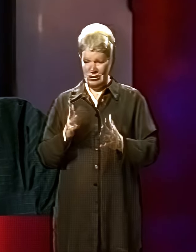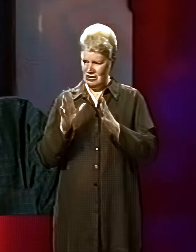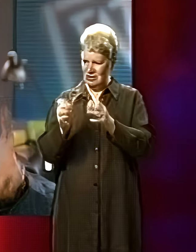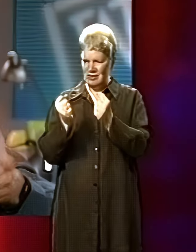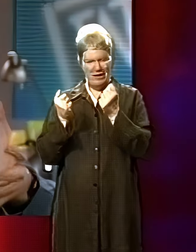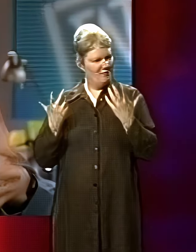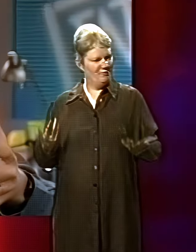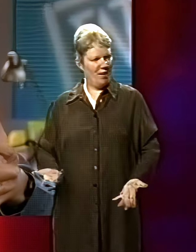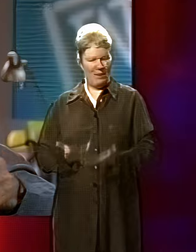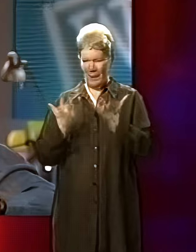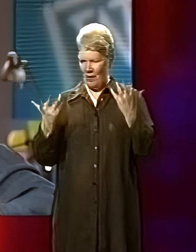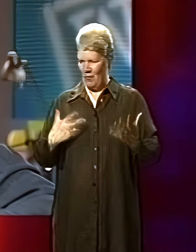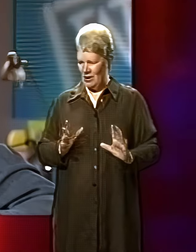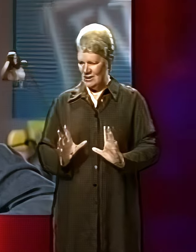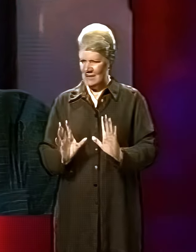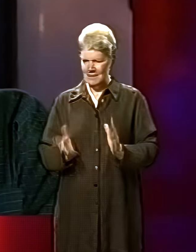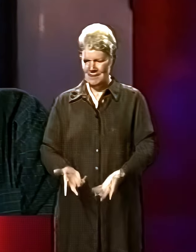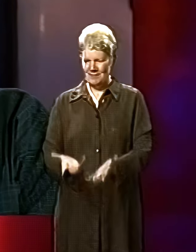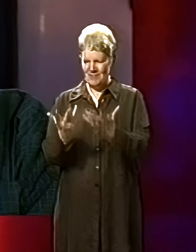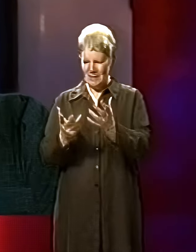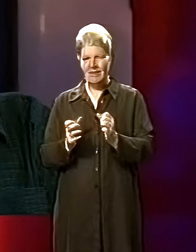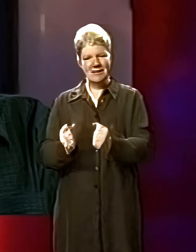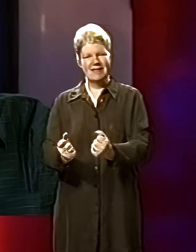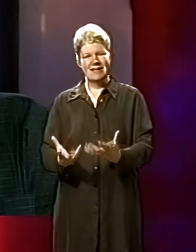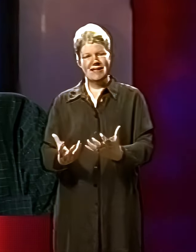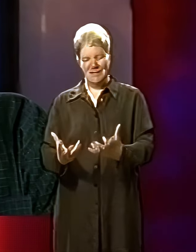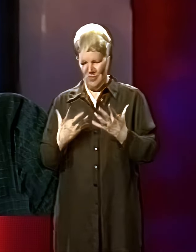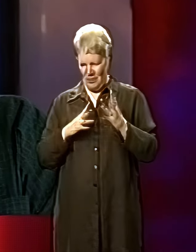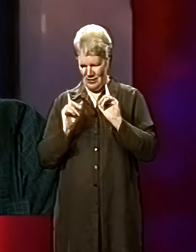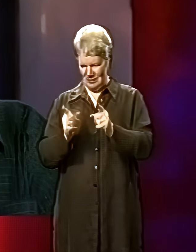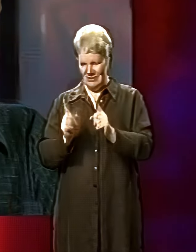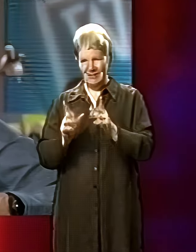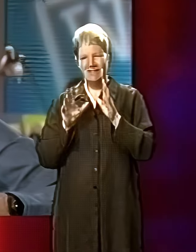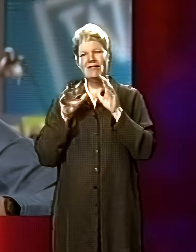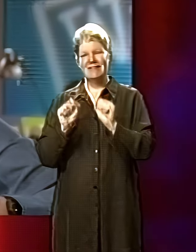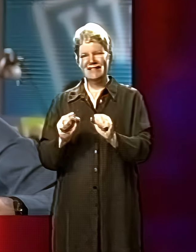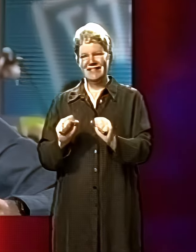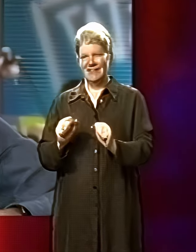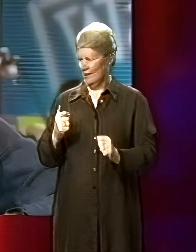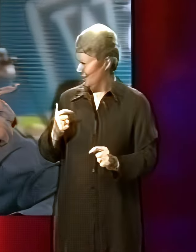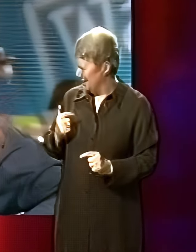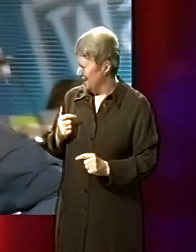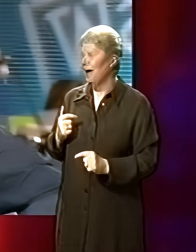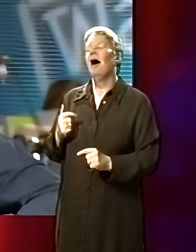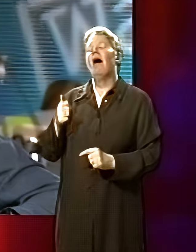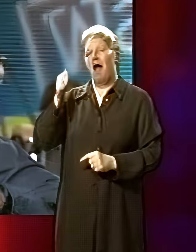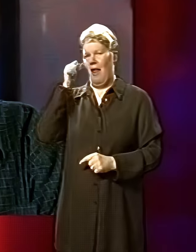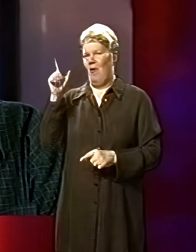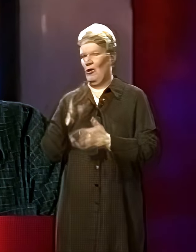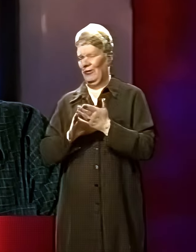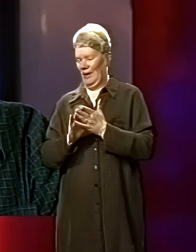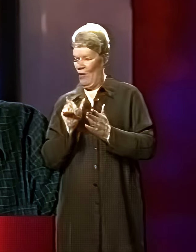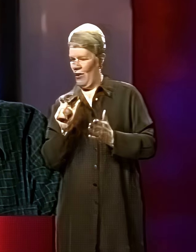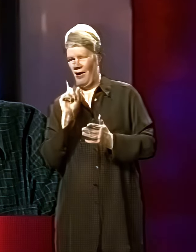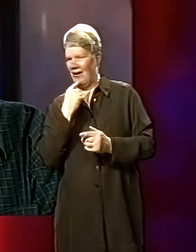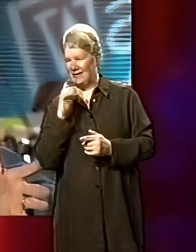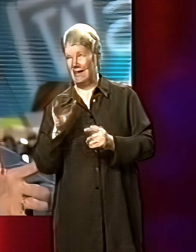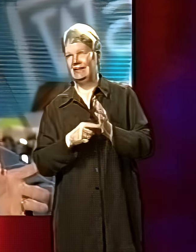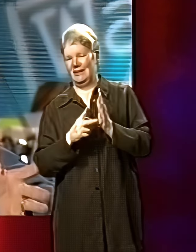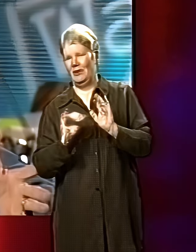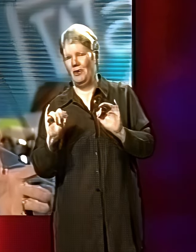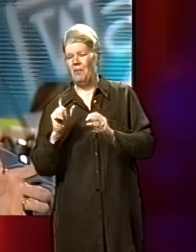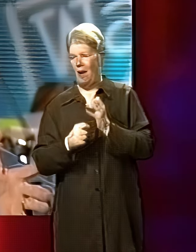Whatever, I know what you think. I was trying to think of something that the lawyers wouldn't object to. Exactly, you see, that was my problem. I was totally worried about what you were going to come up with, but we know exactly what you mean. Yeah. But there's a whole